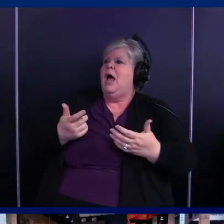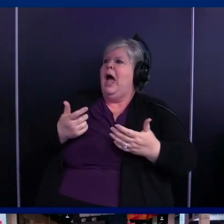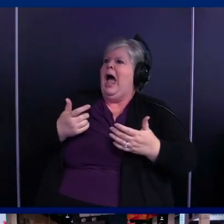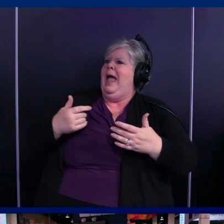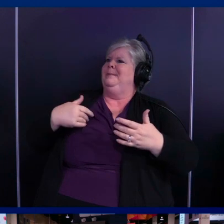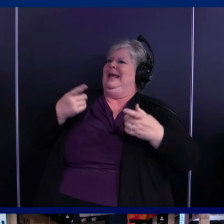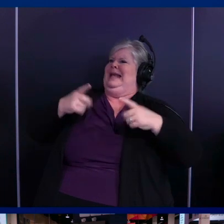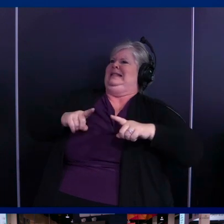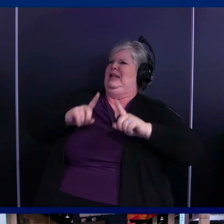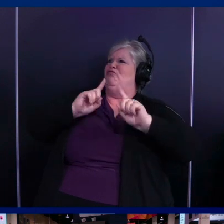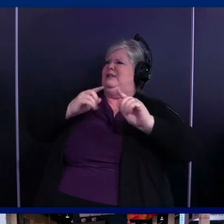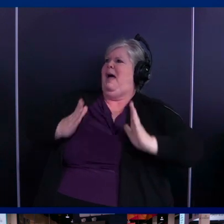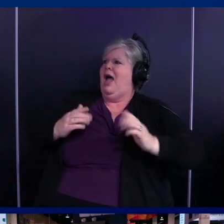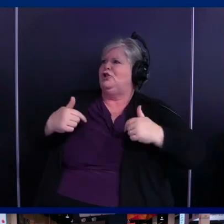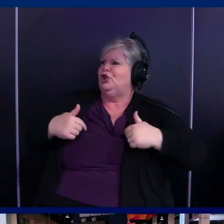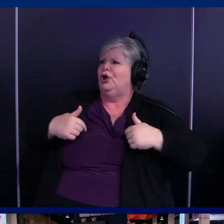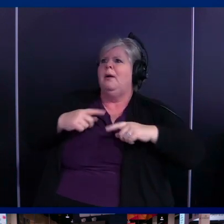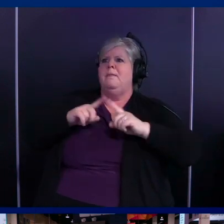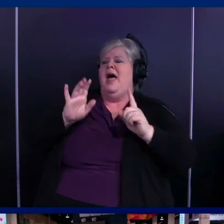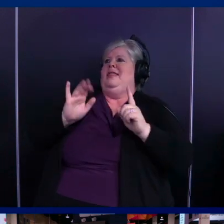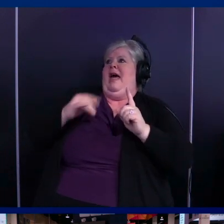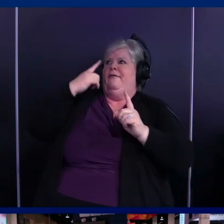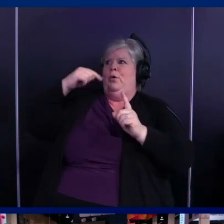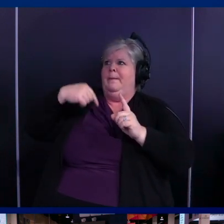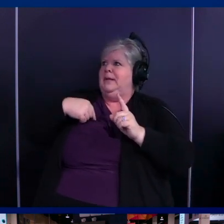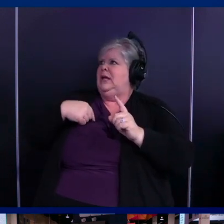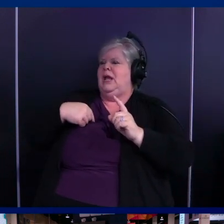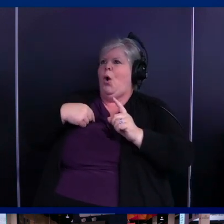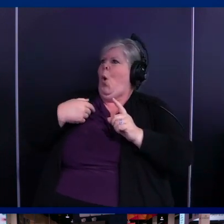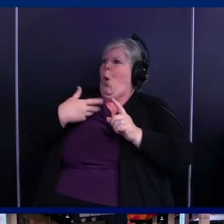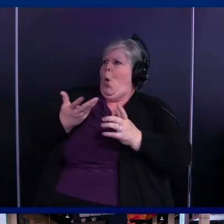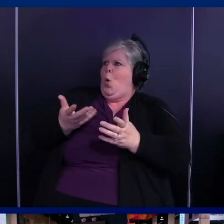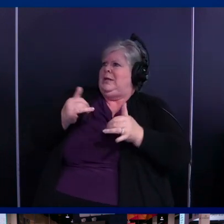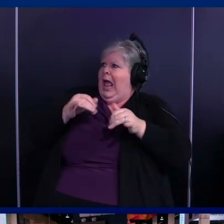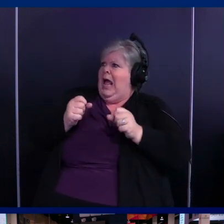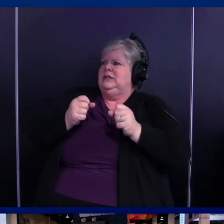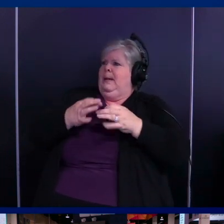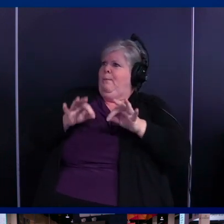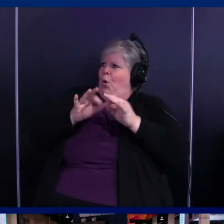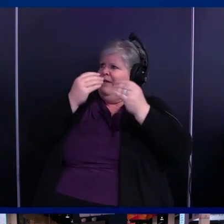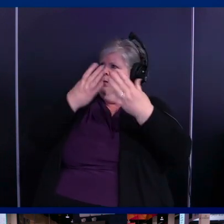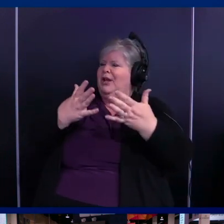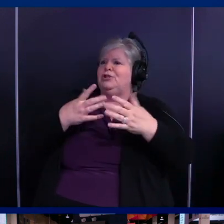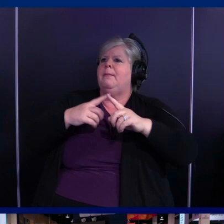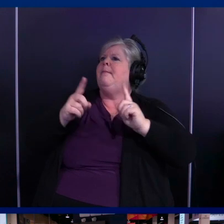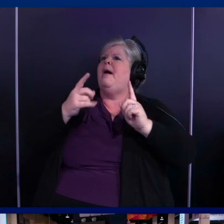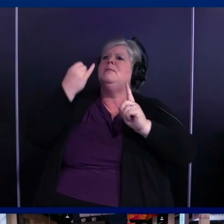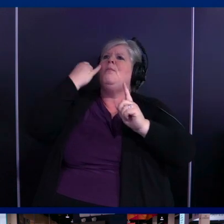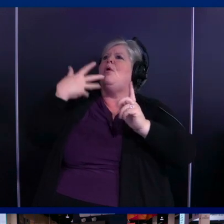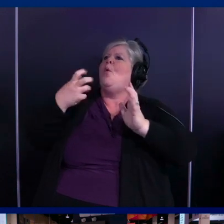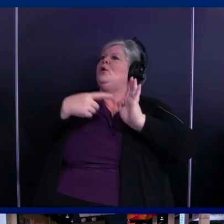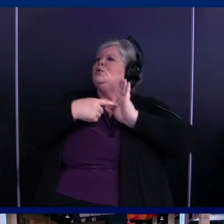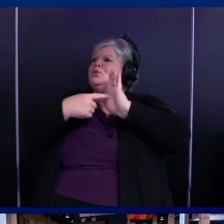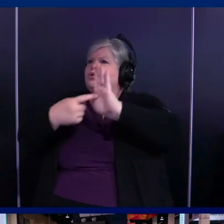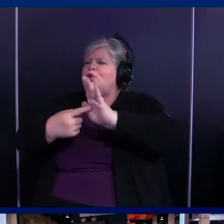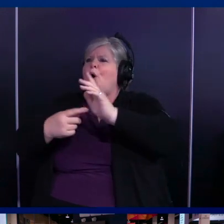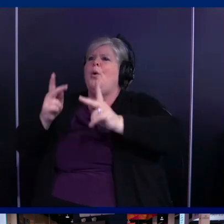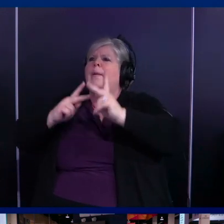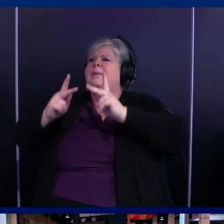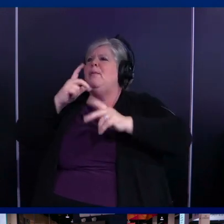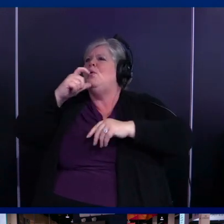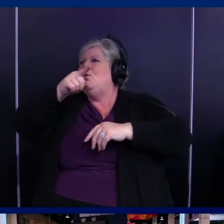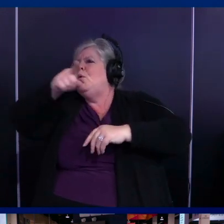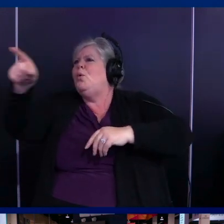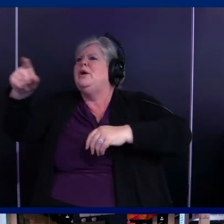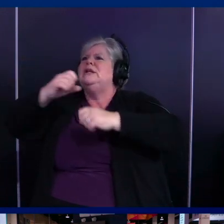this would be like my bread and butter, like my world. But if I wanted to show those that are responsible for like the security posture of our